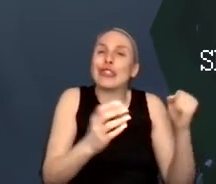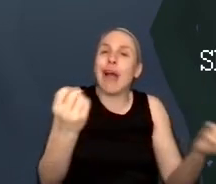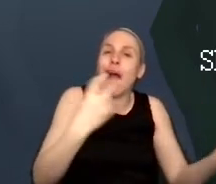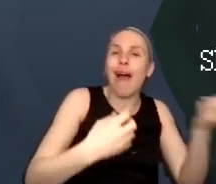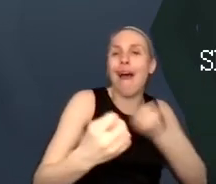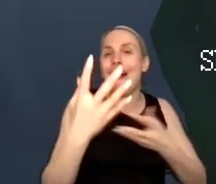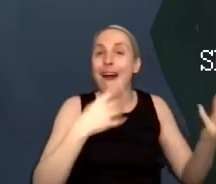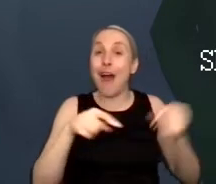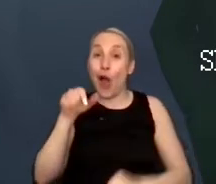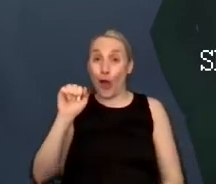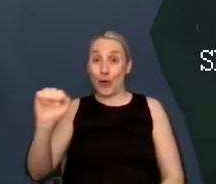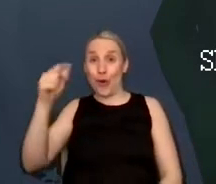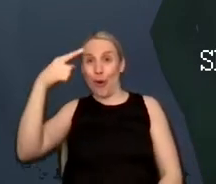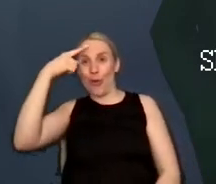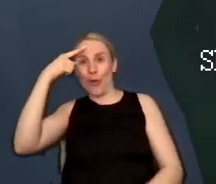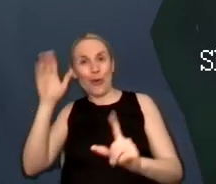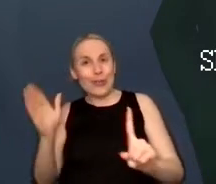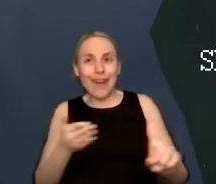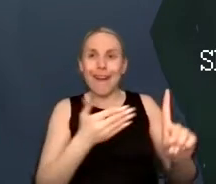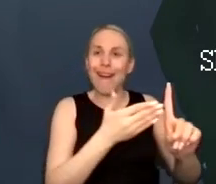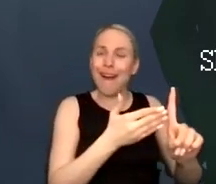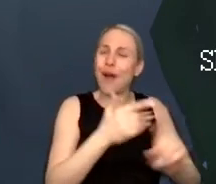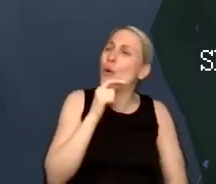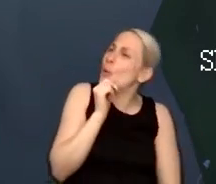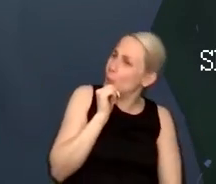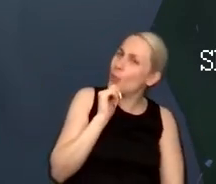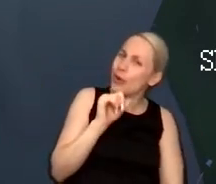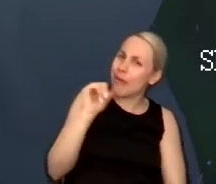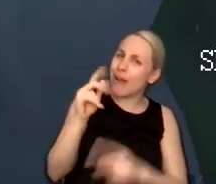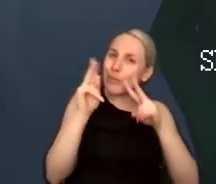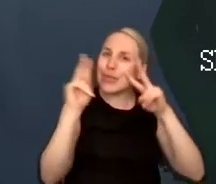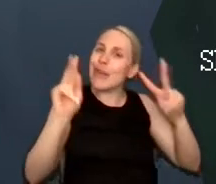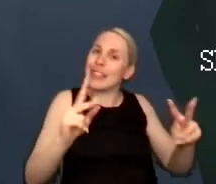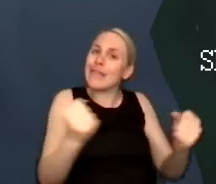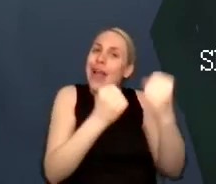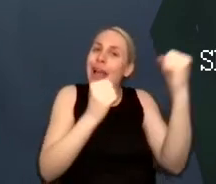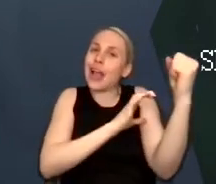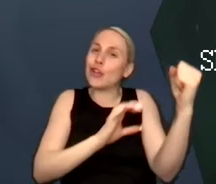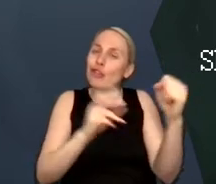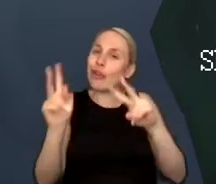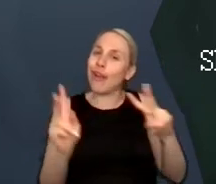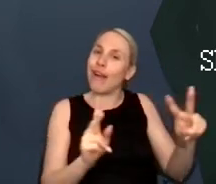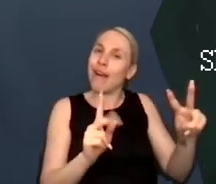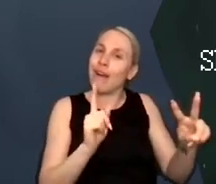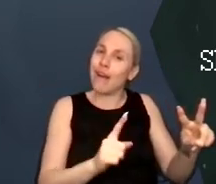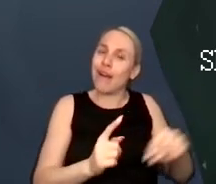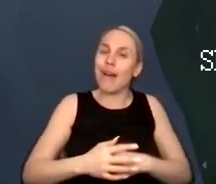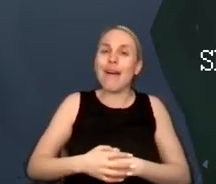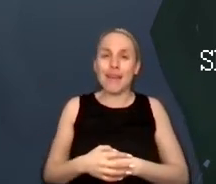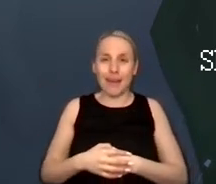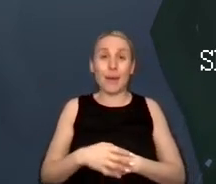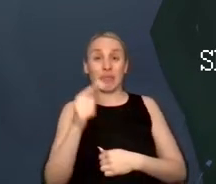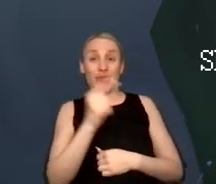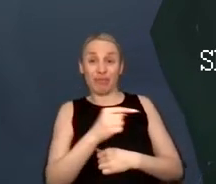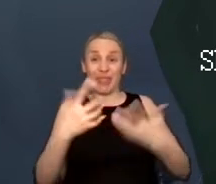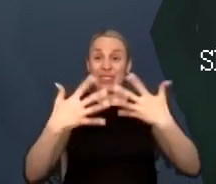it. Which is super nice, because in this like breakdown of technical activity